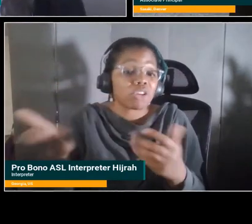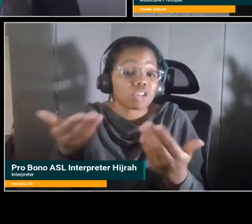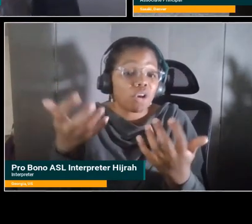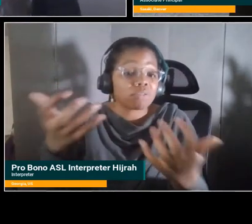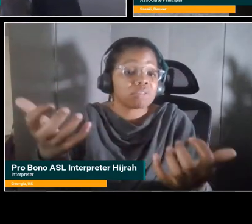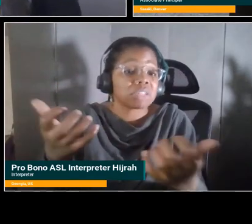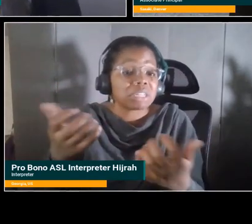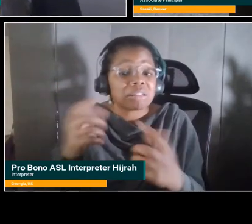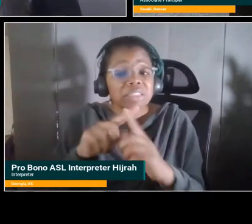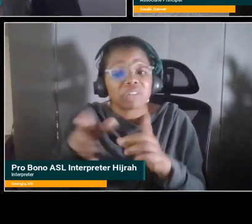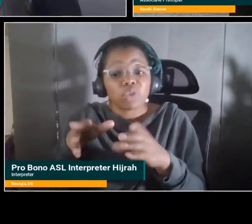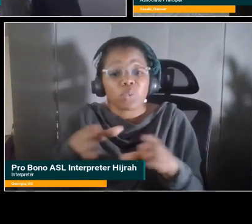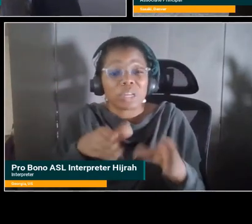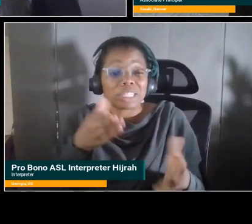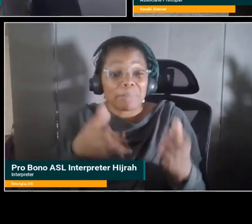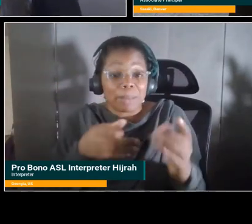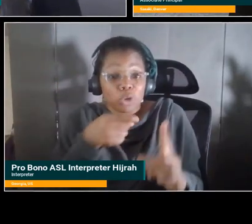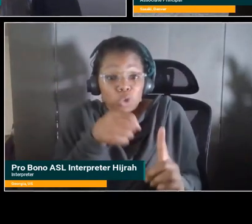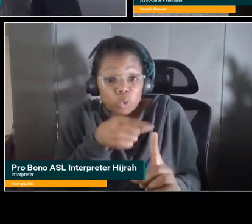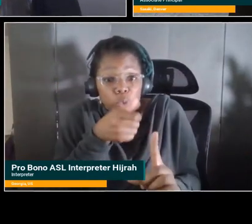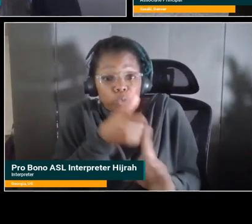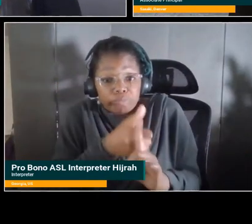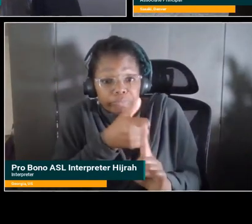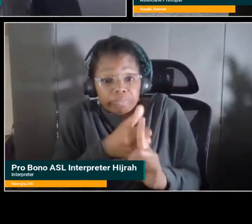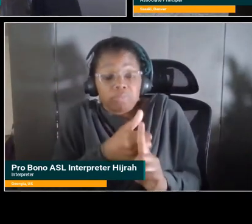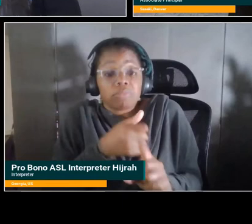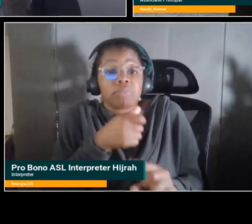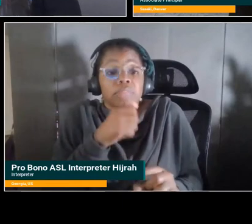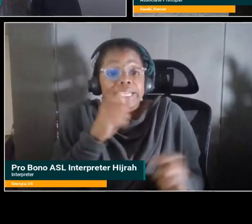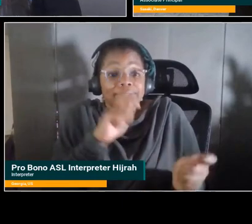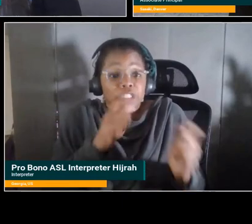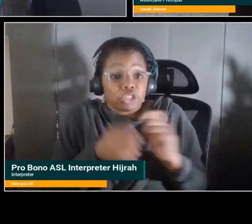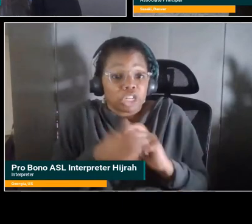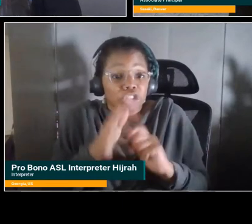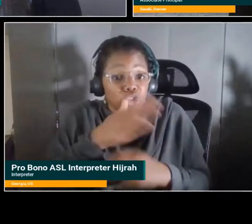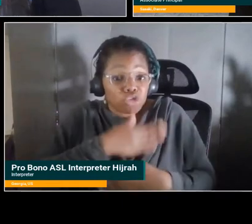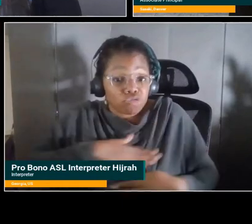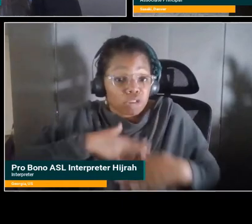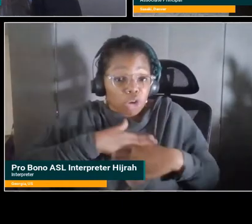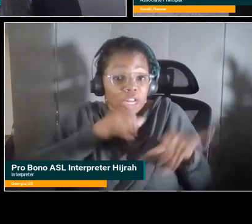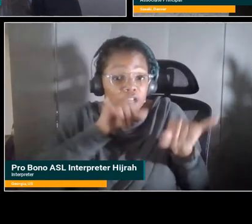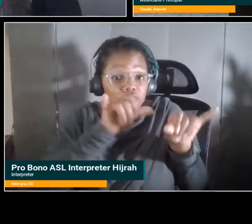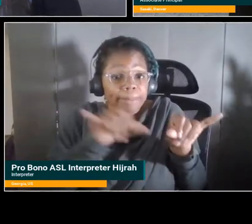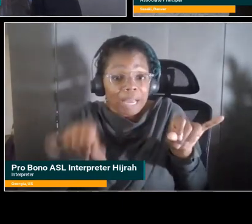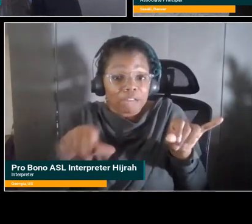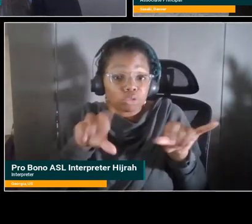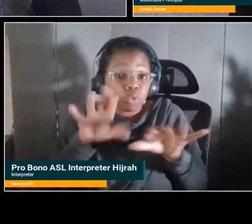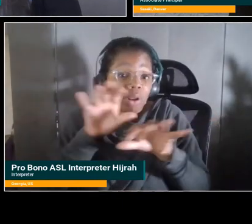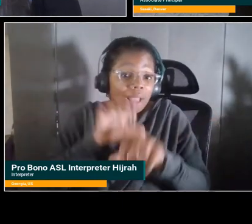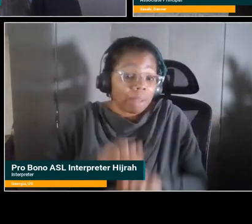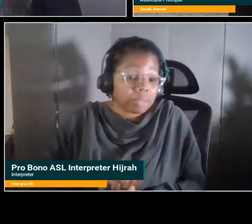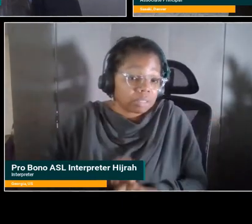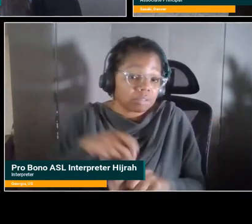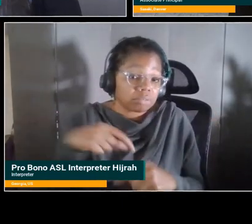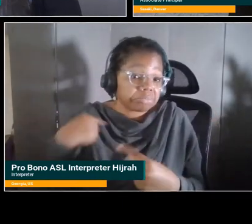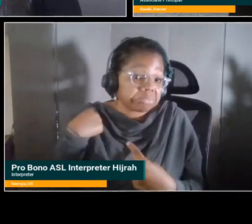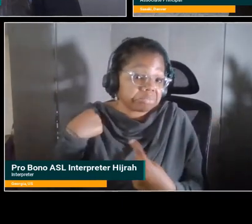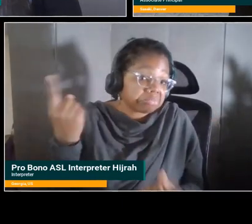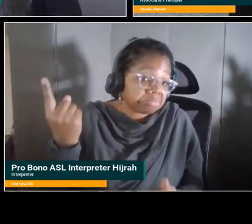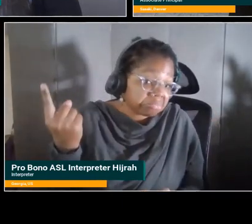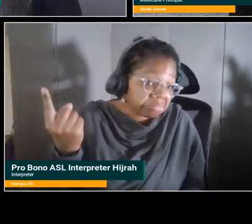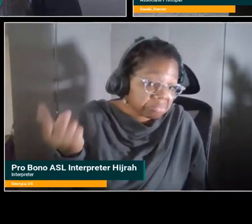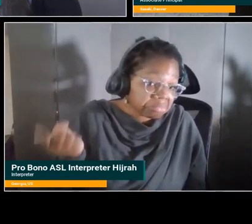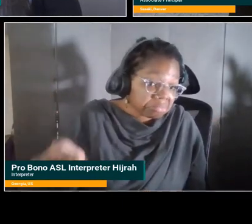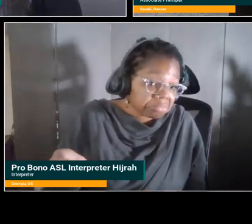maybe you individually have changed your recreation patterns or habits over